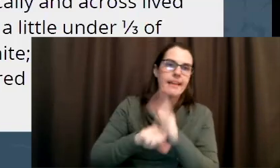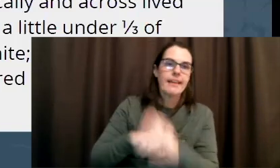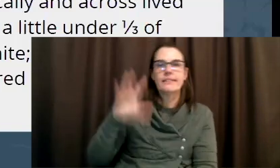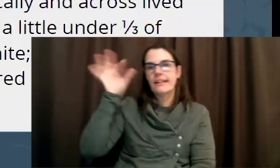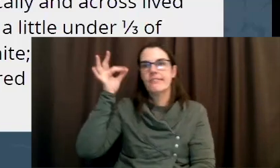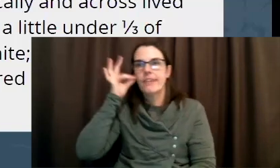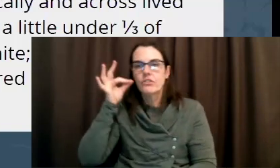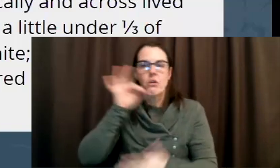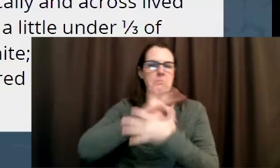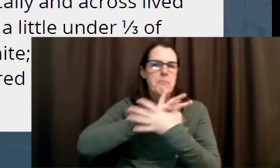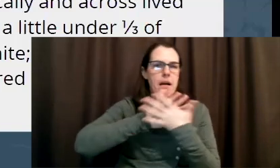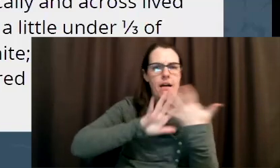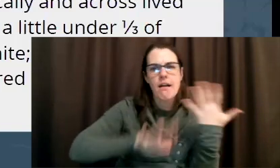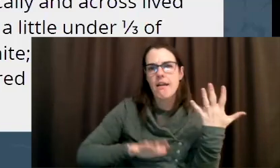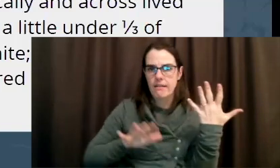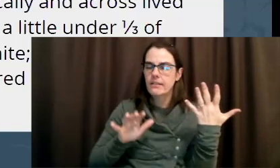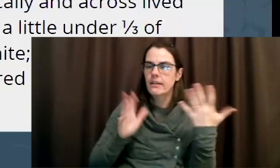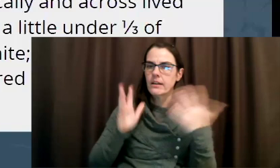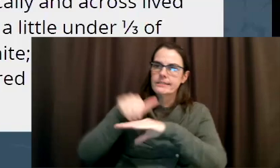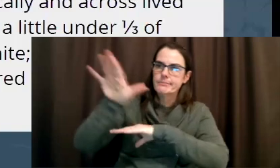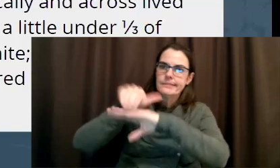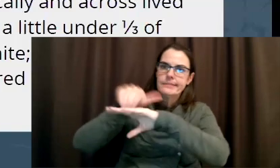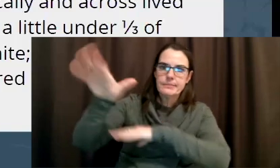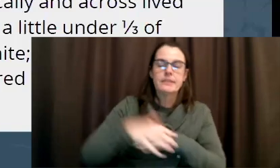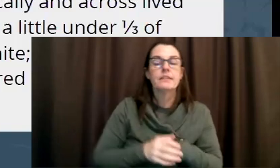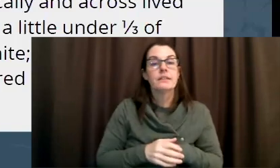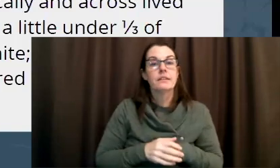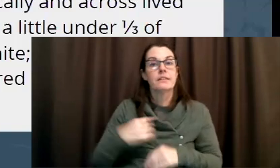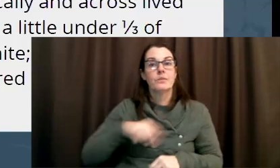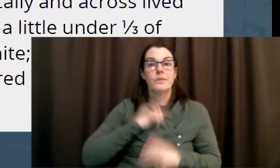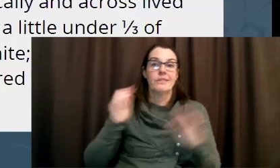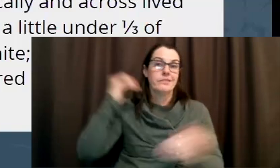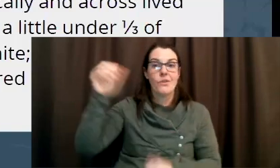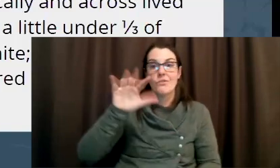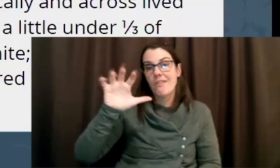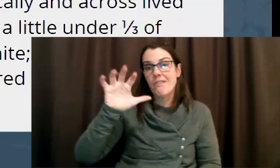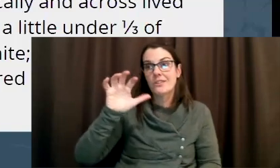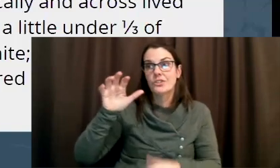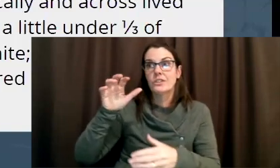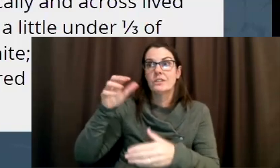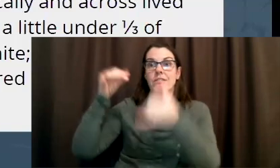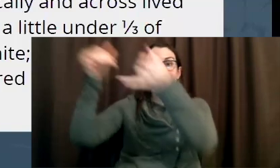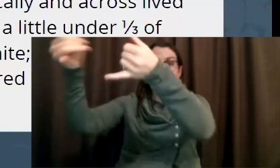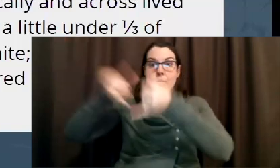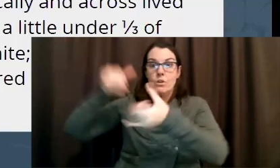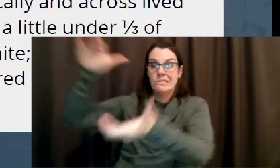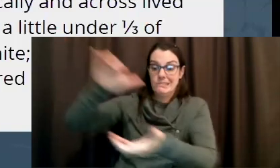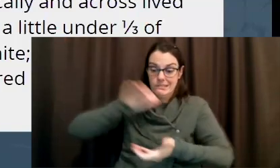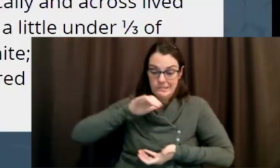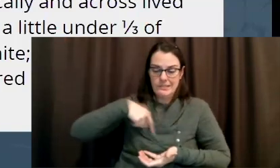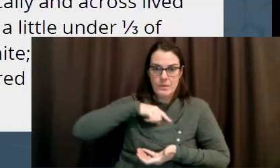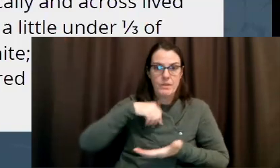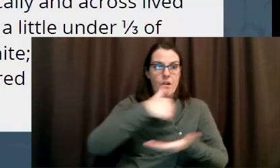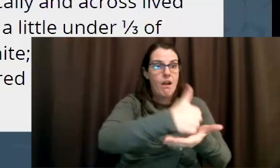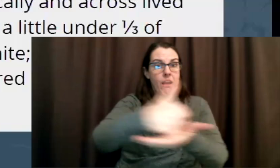We have, over 500 awards that we are helping to manage and